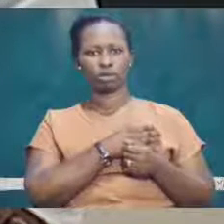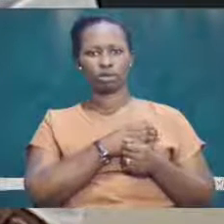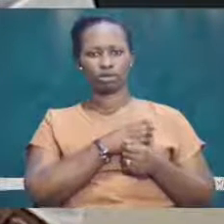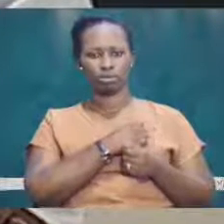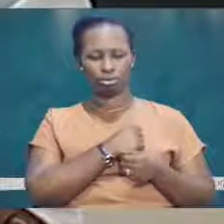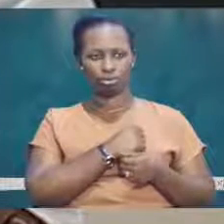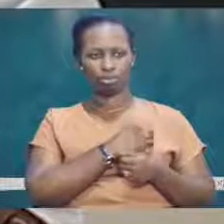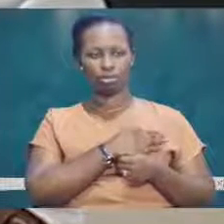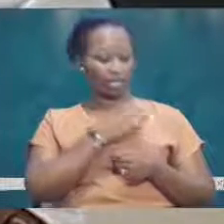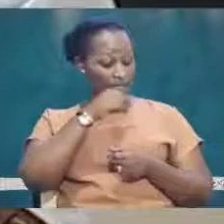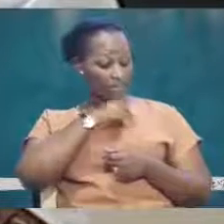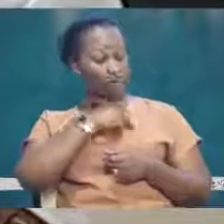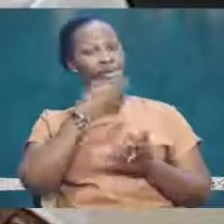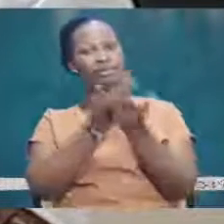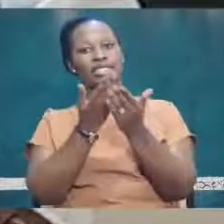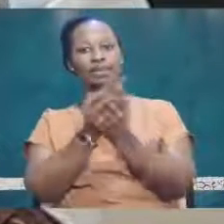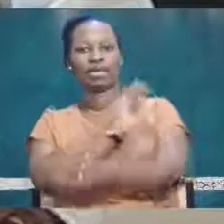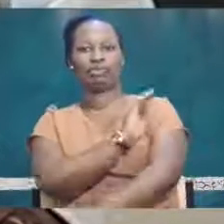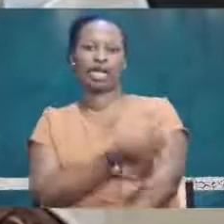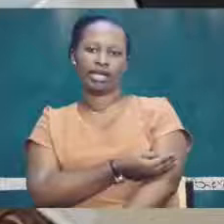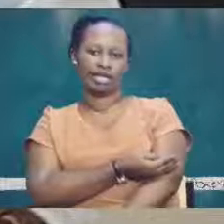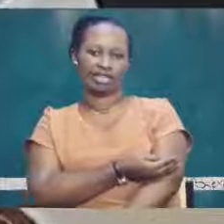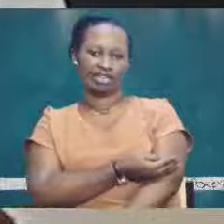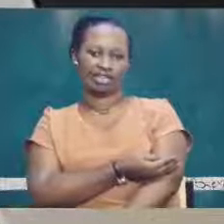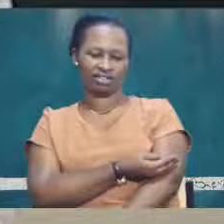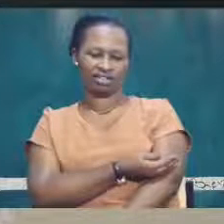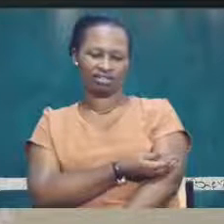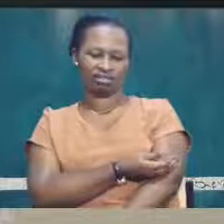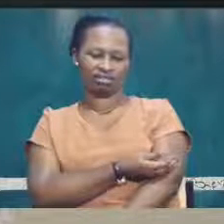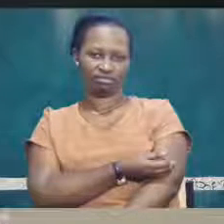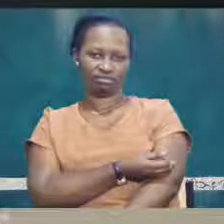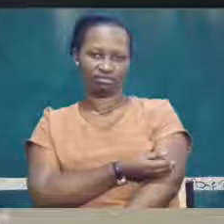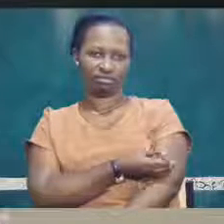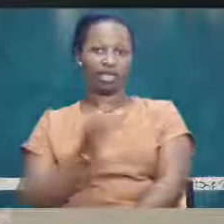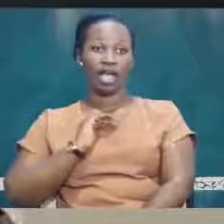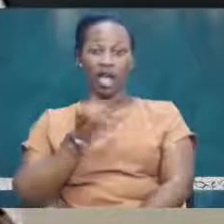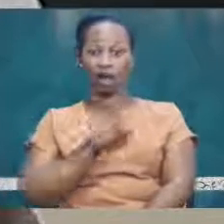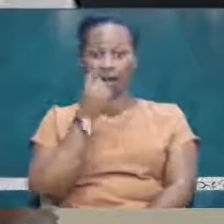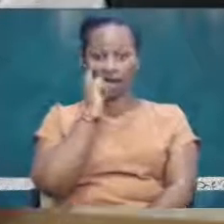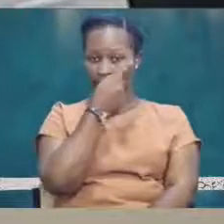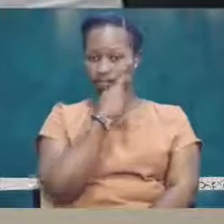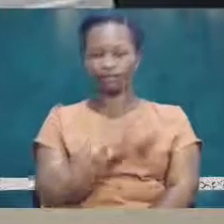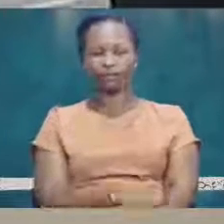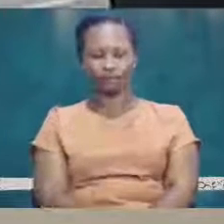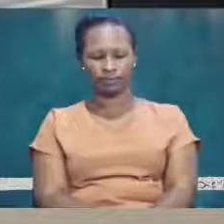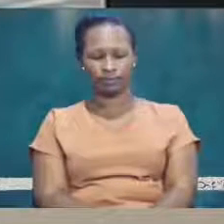means there is need for energy. Our eyes open and